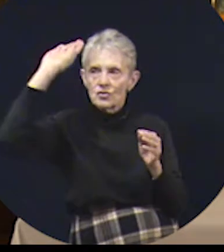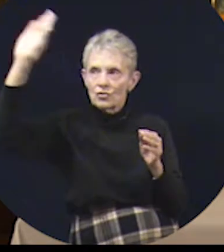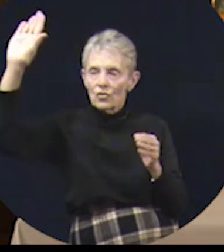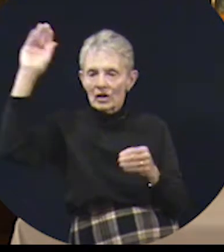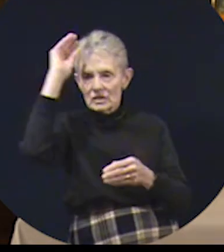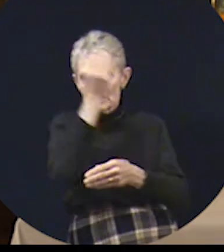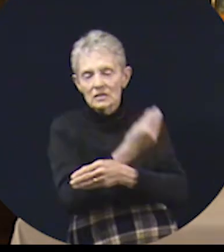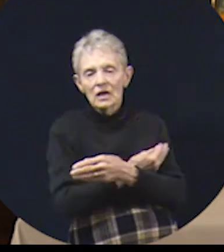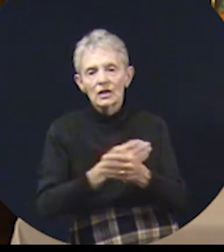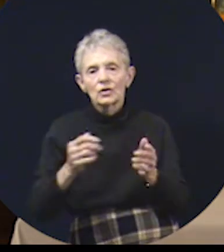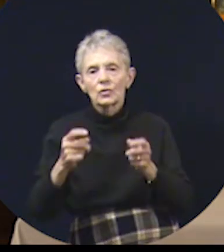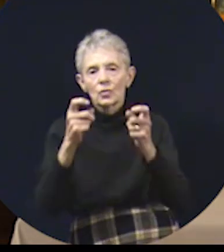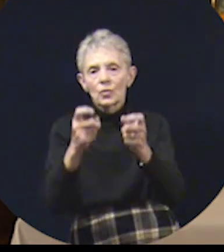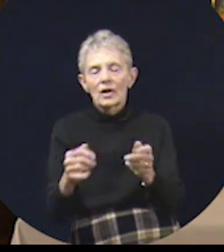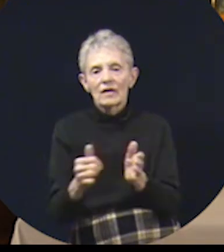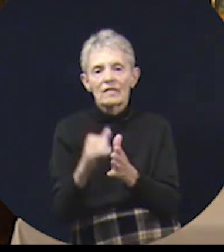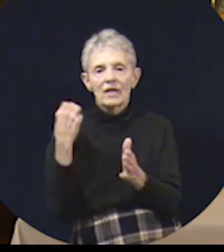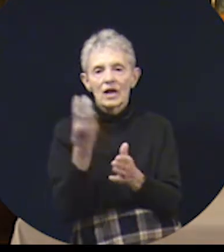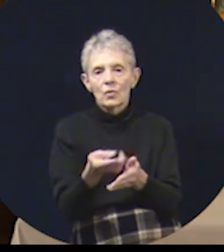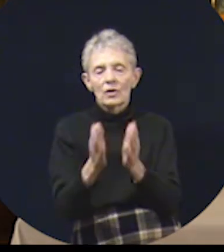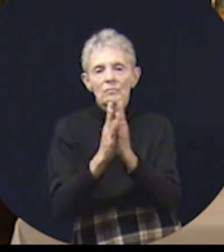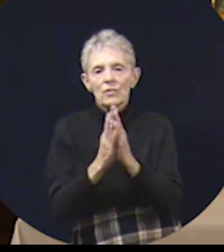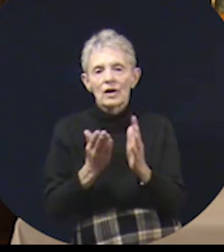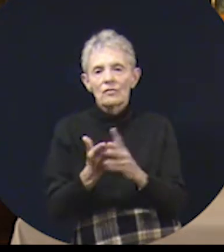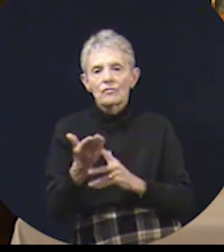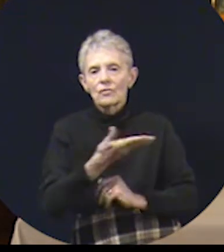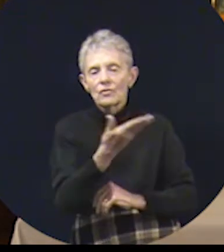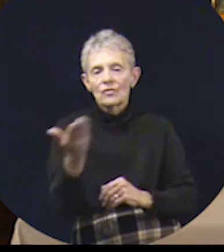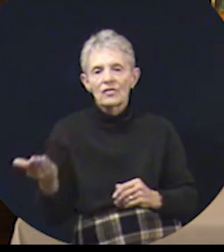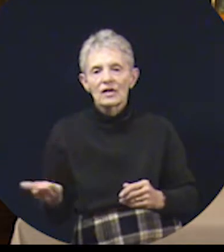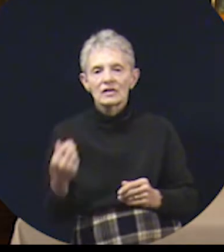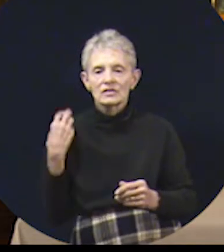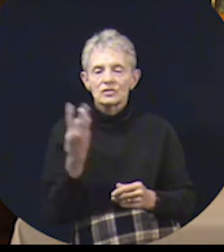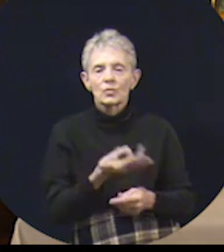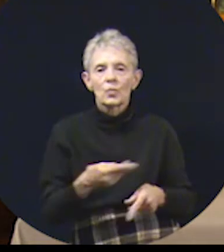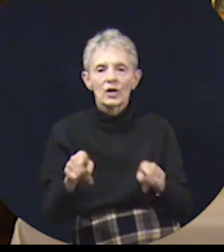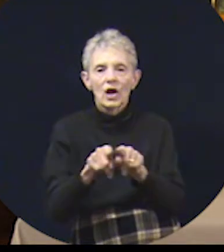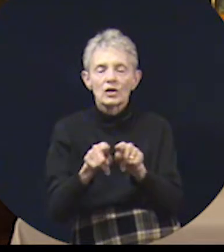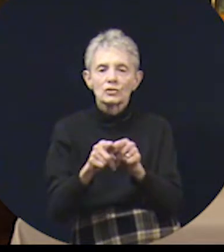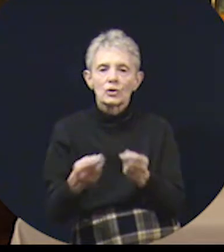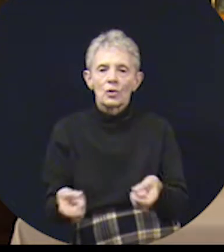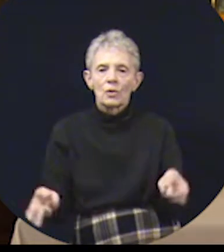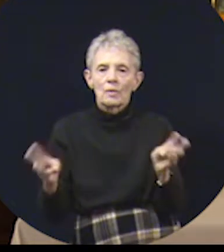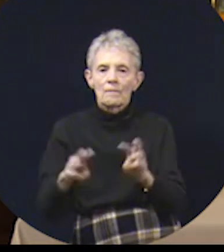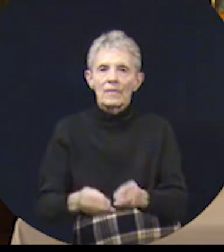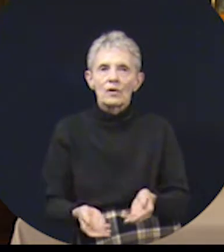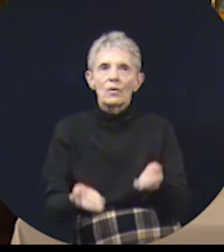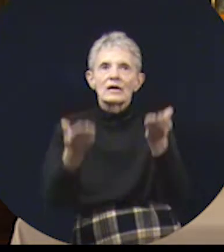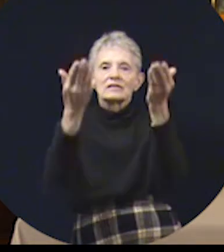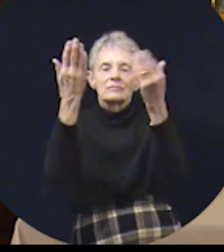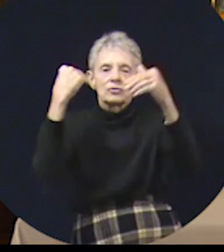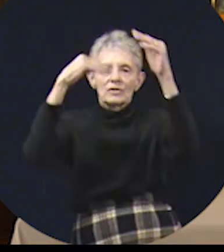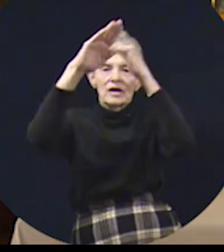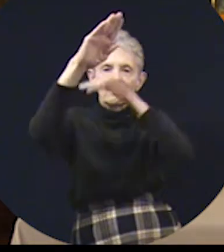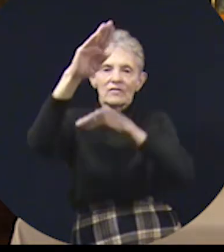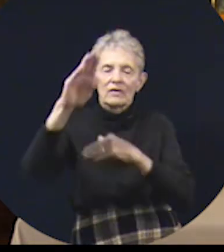pray, that through this most holy exchange, we too may rise up to the heavenly realms. We ask this through